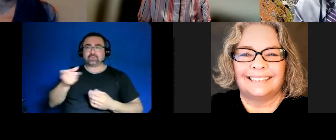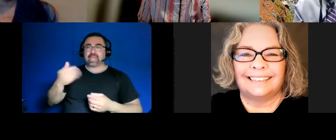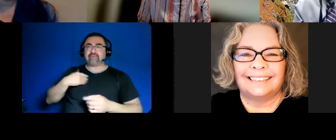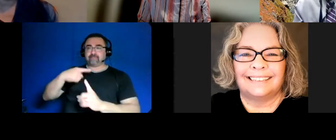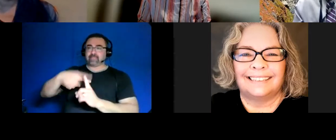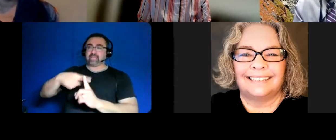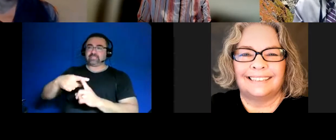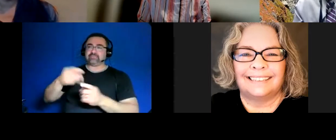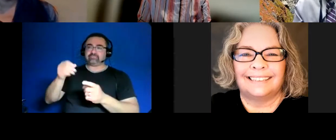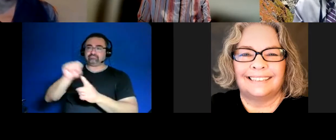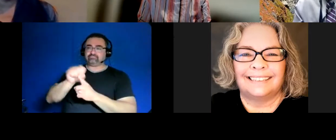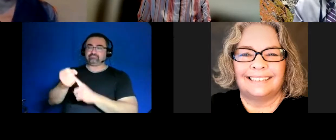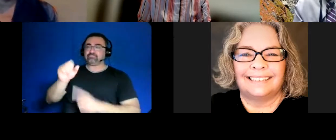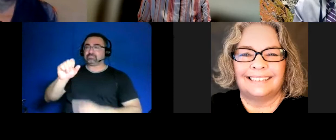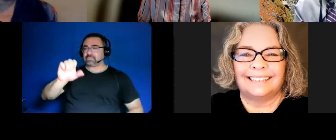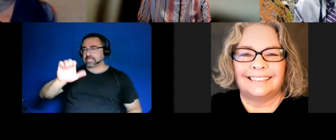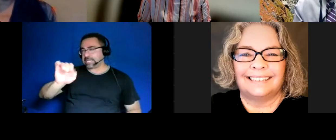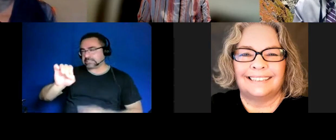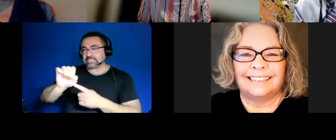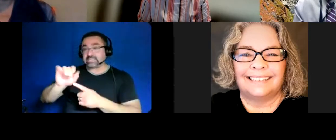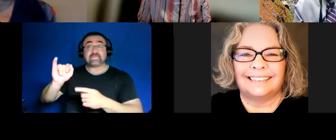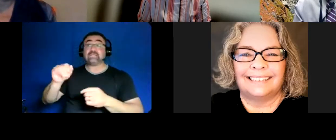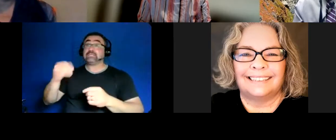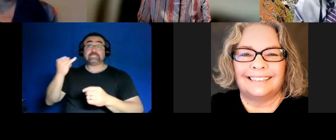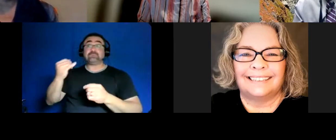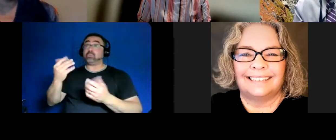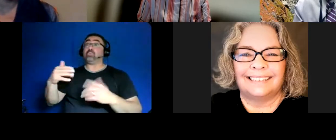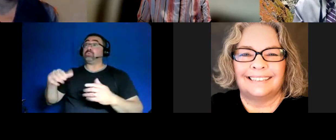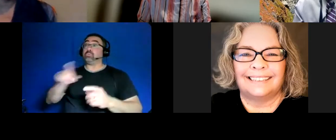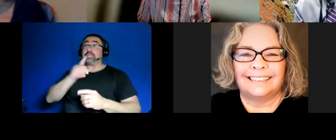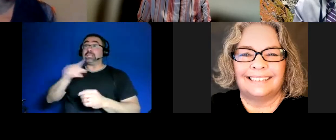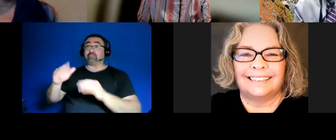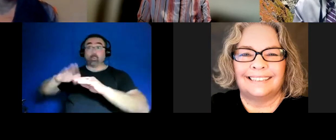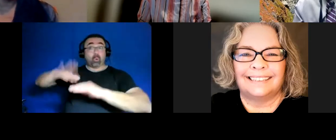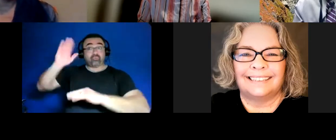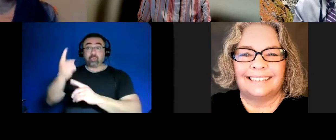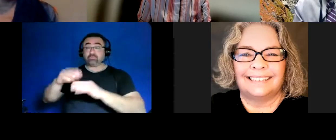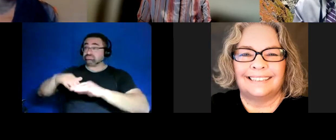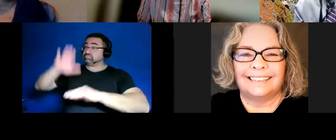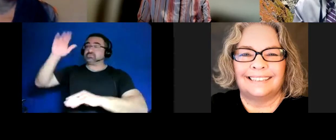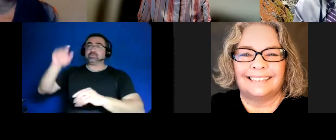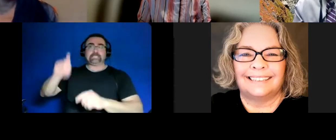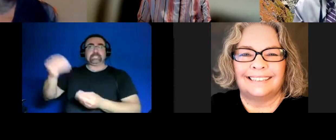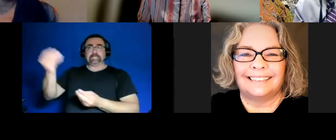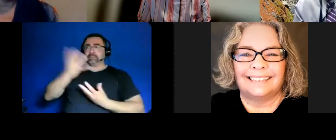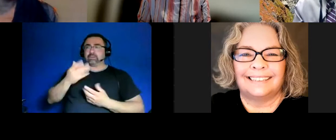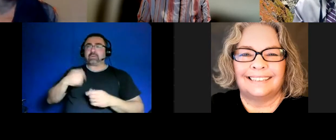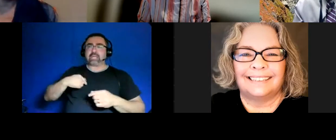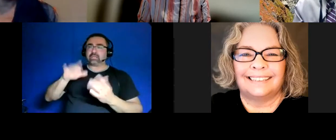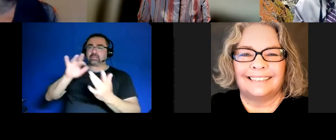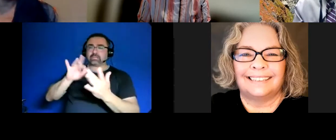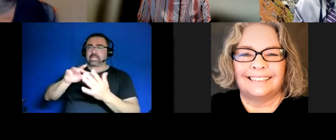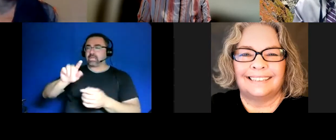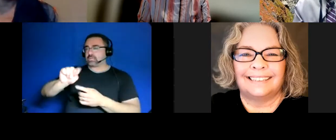positive, especially if there's more than one and we need to do some contact tracing. So just to repeat that,